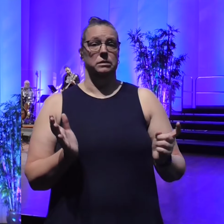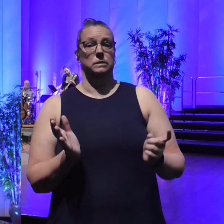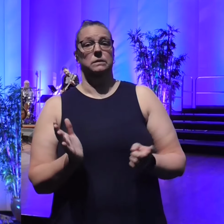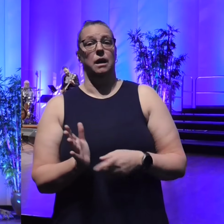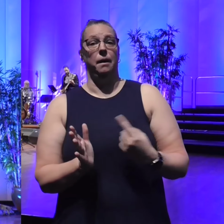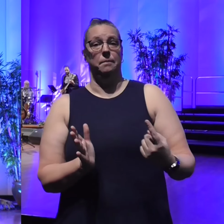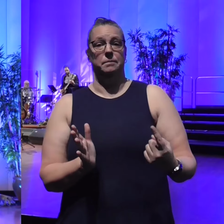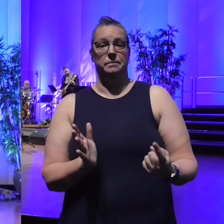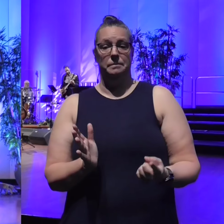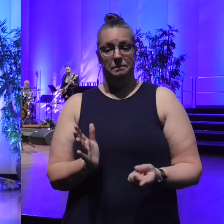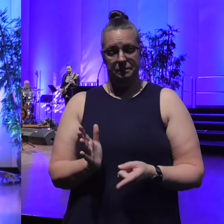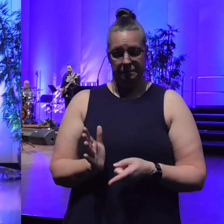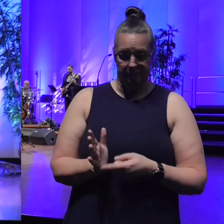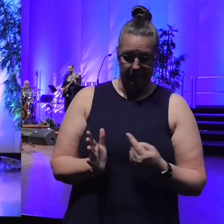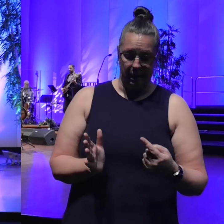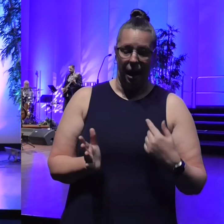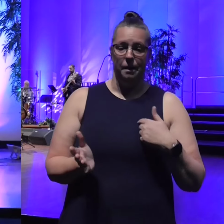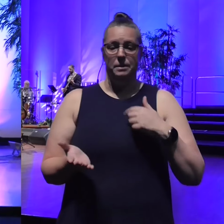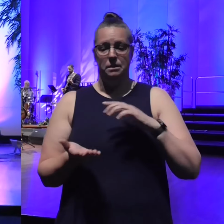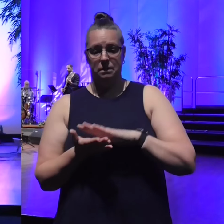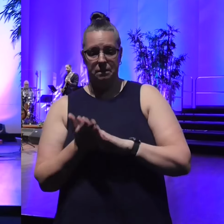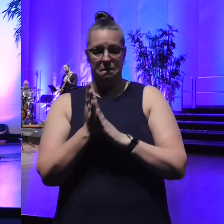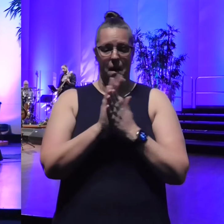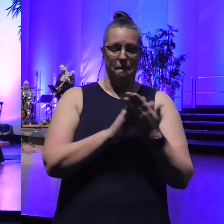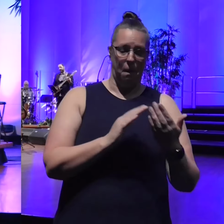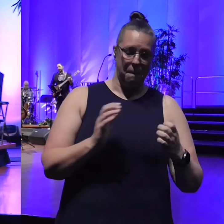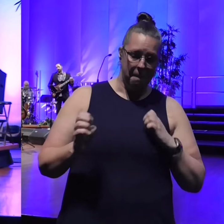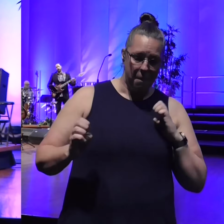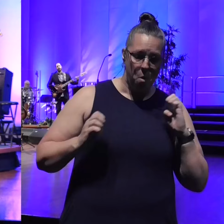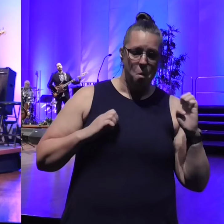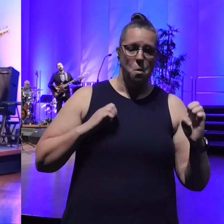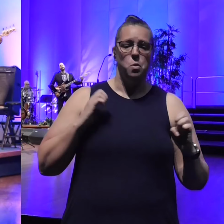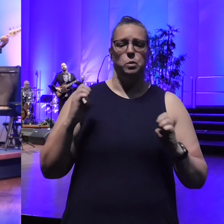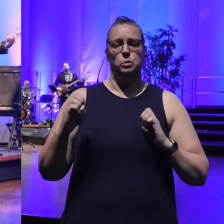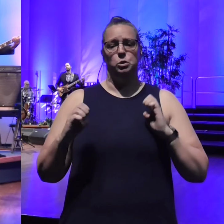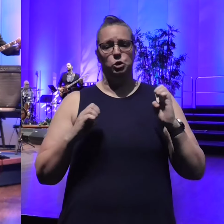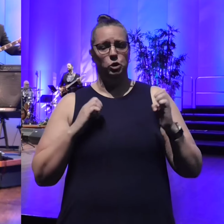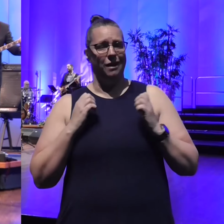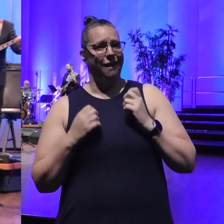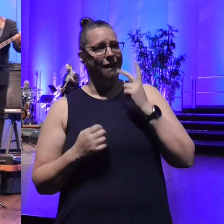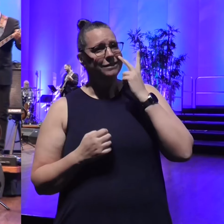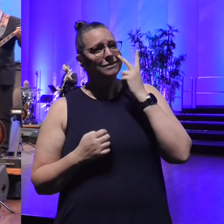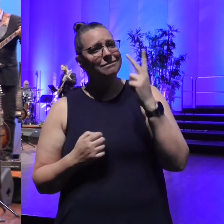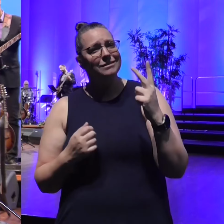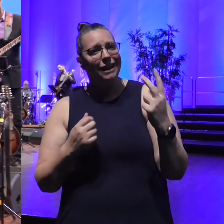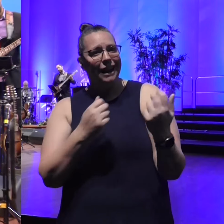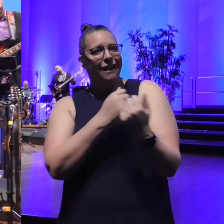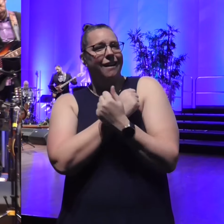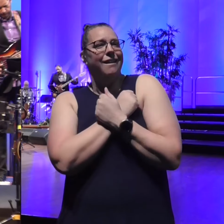Sometimes I get a little bit emotional when I see love